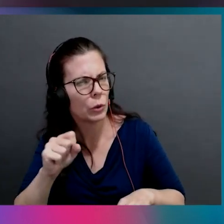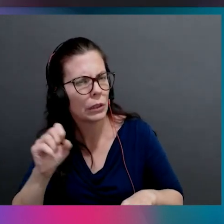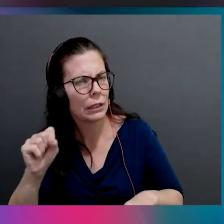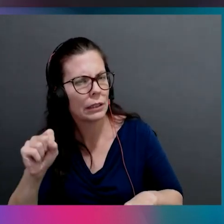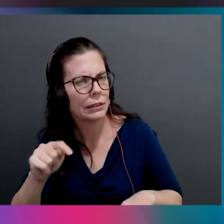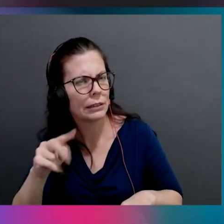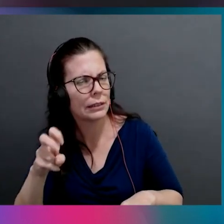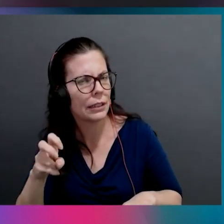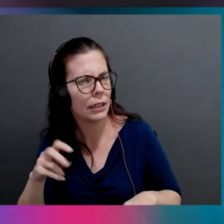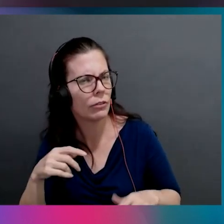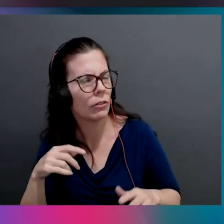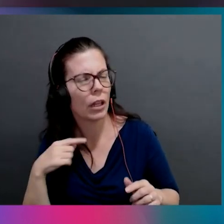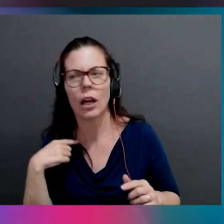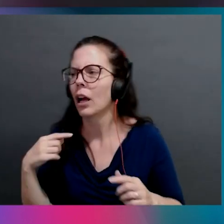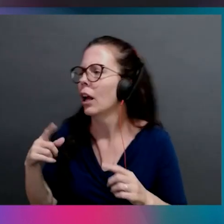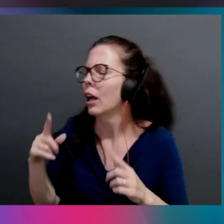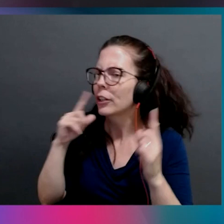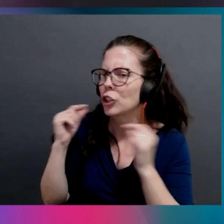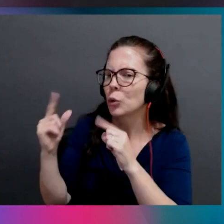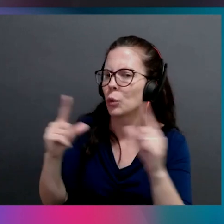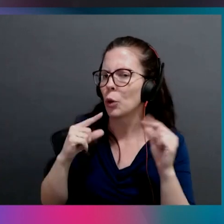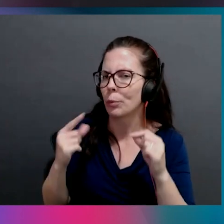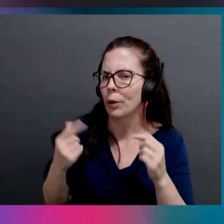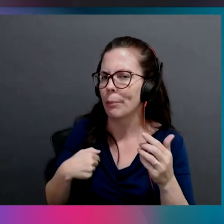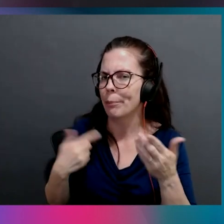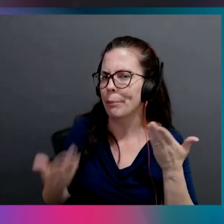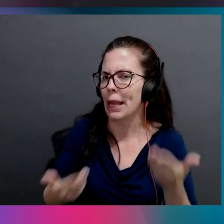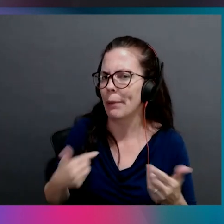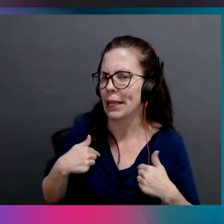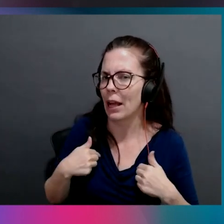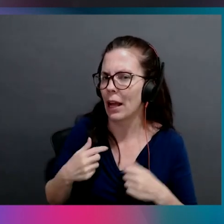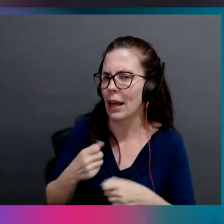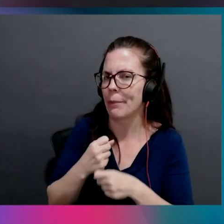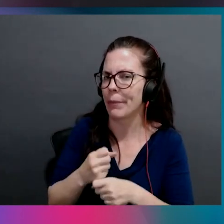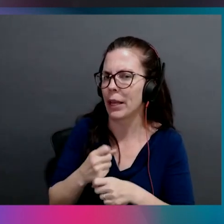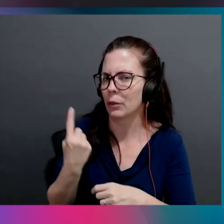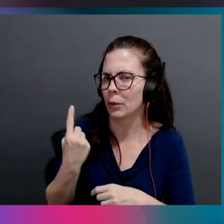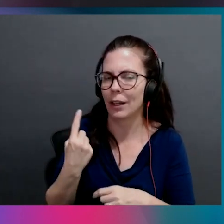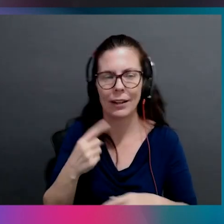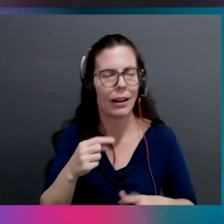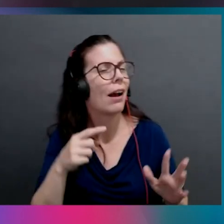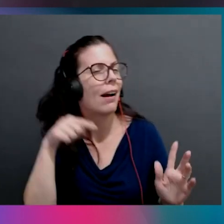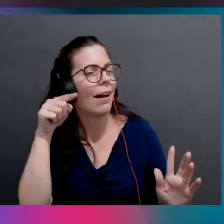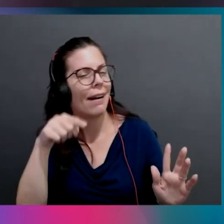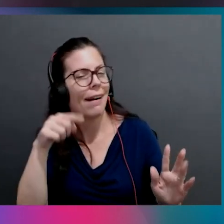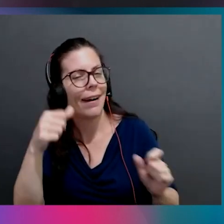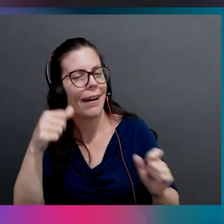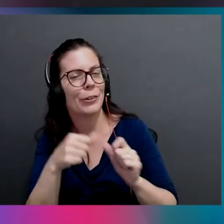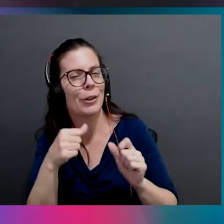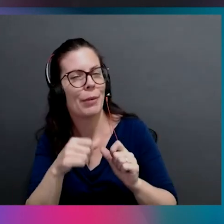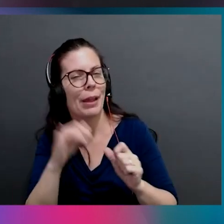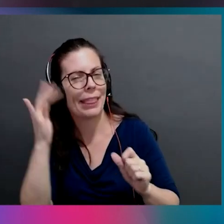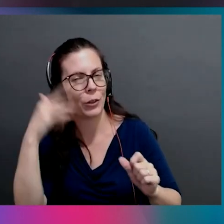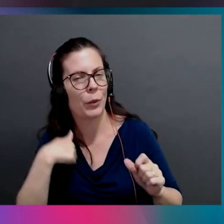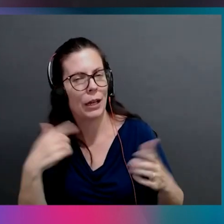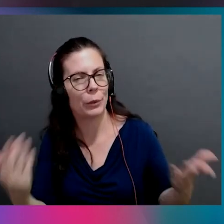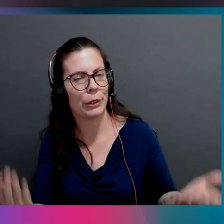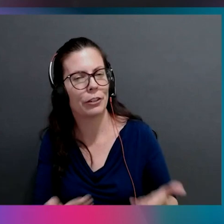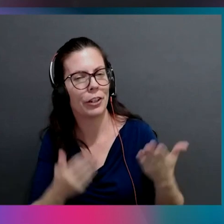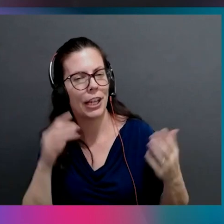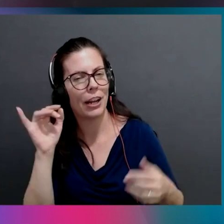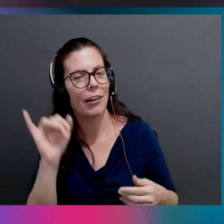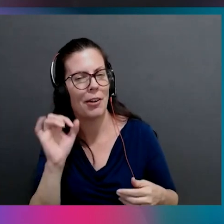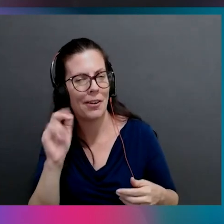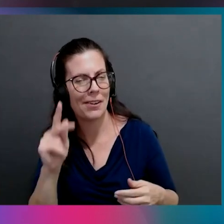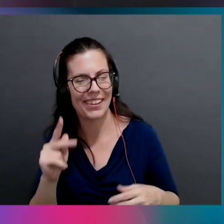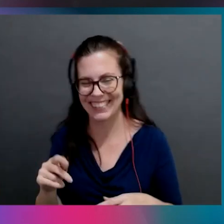may have worked on one of them. So. Is this all coming together in my mind now while we're up here, I think? Okay. But once you